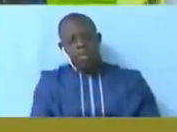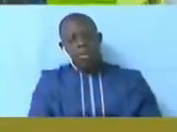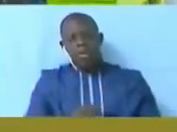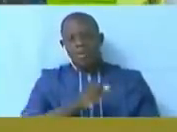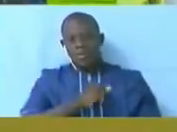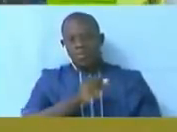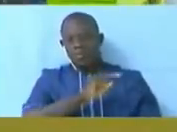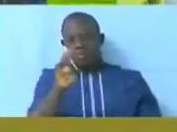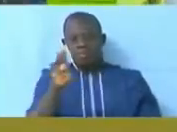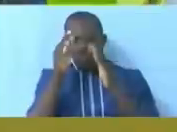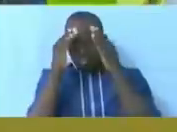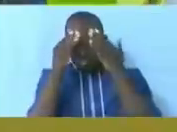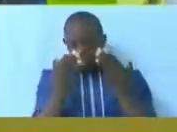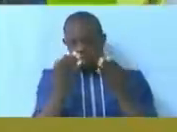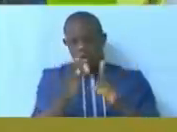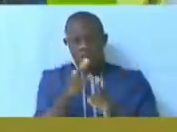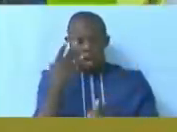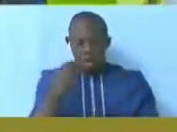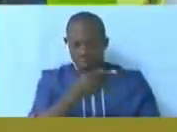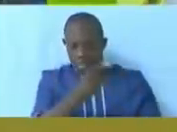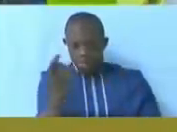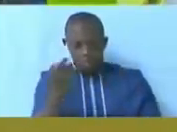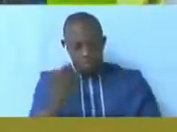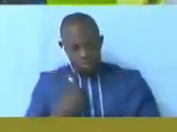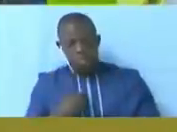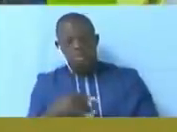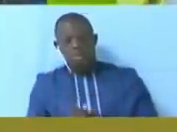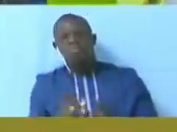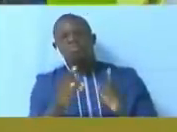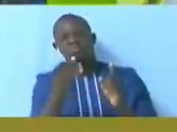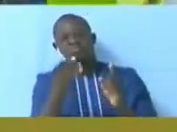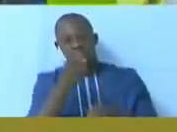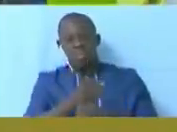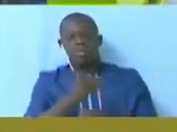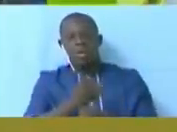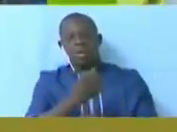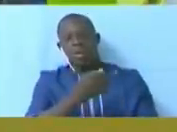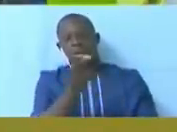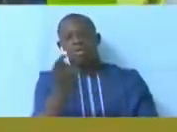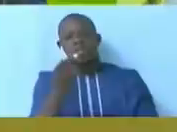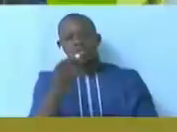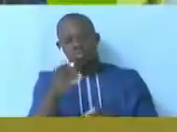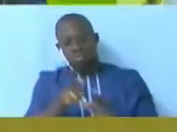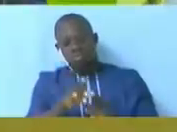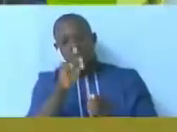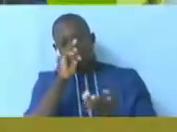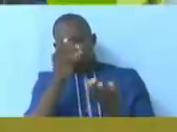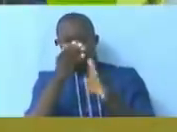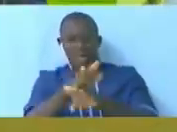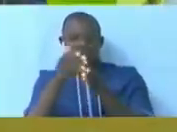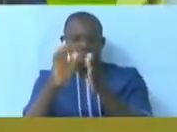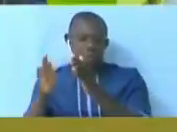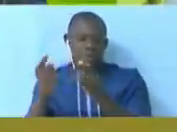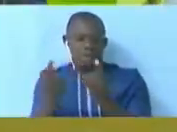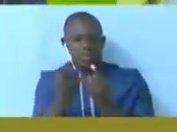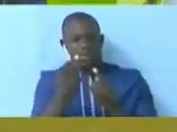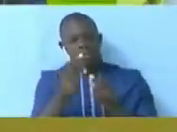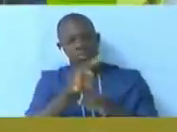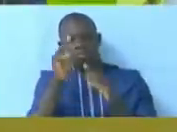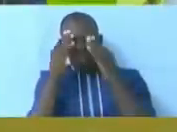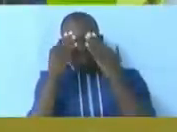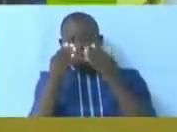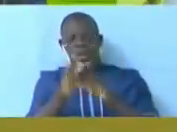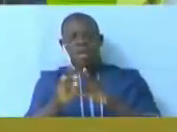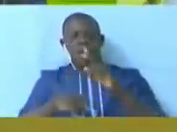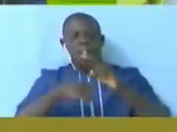He did not know how those people met their death. Okay. All right,